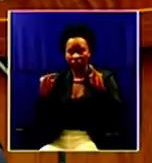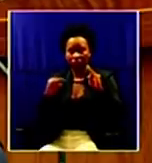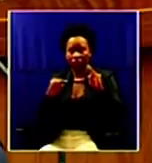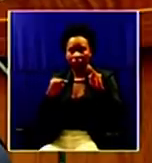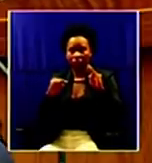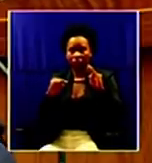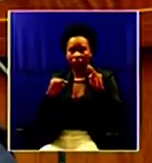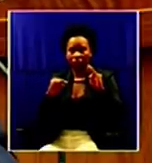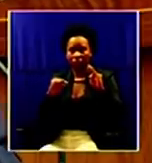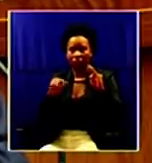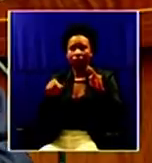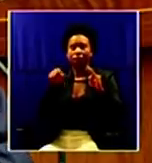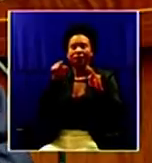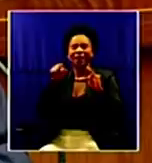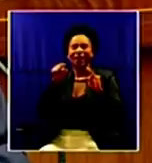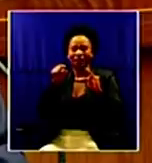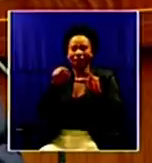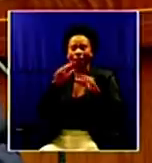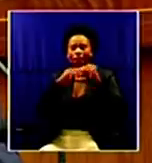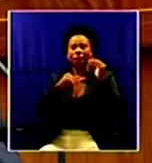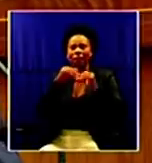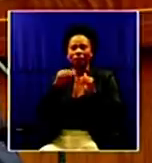and was last upgraded in